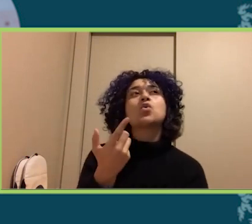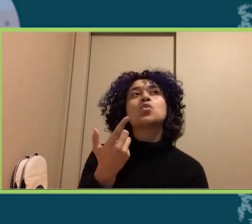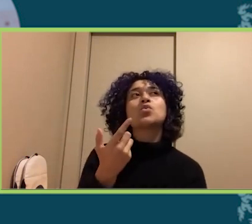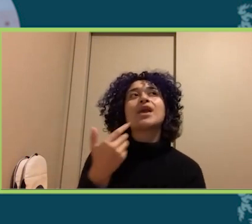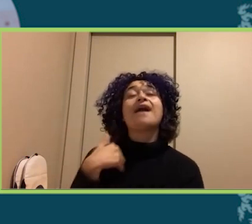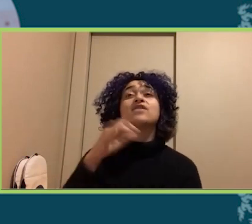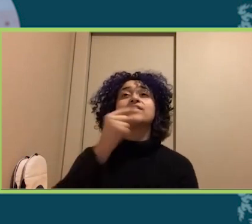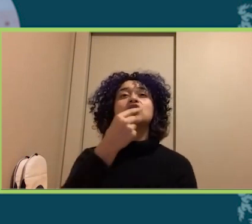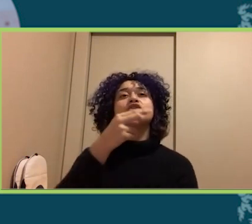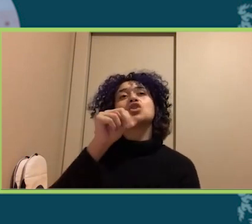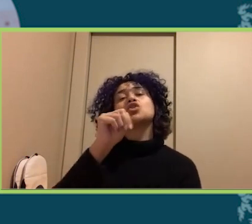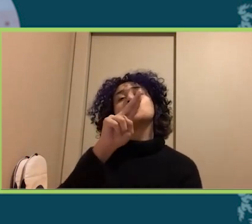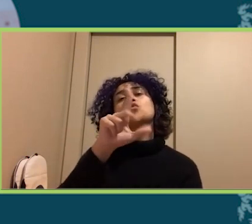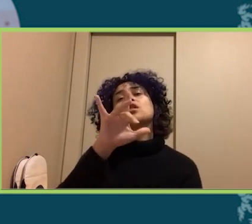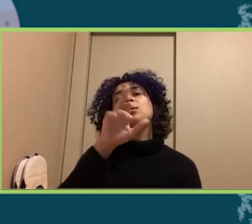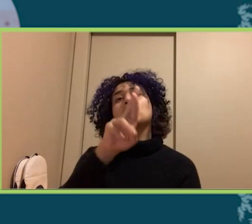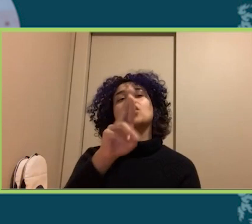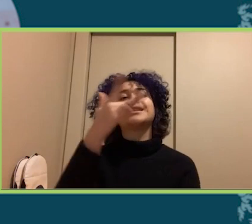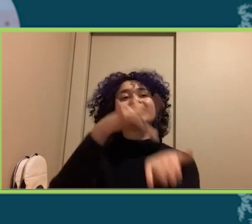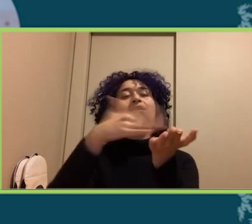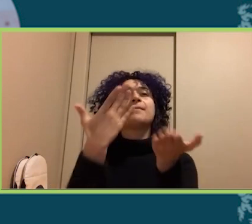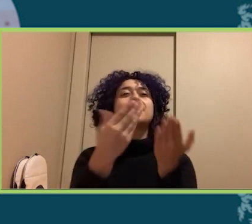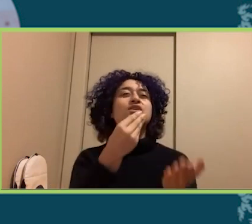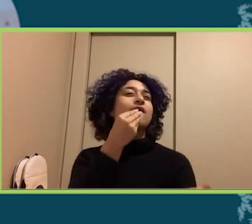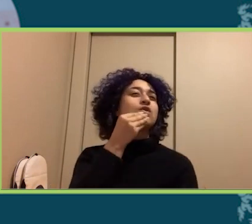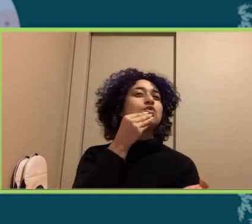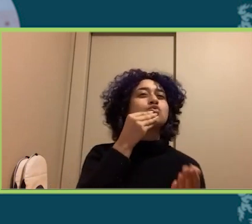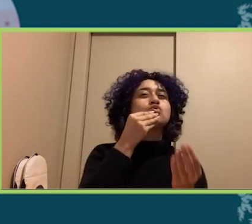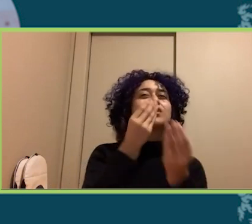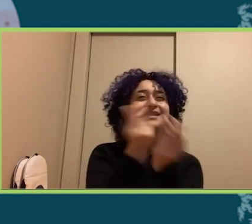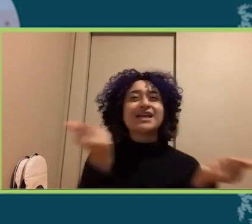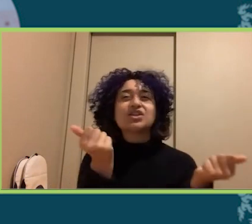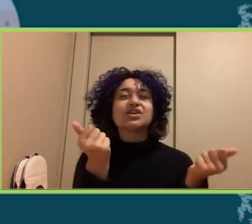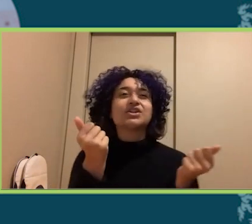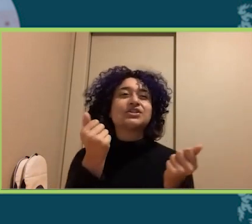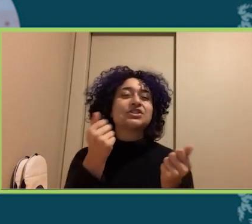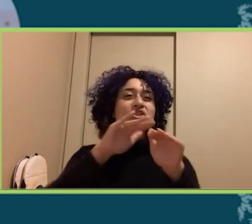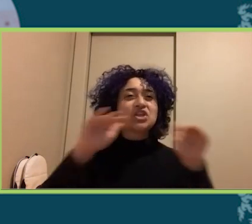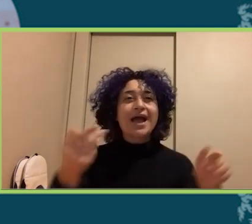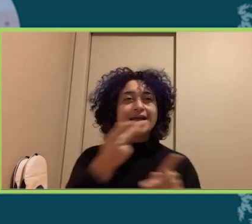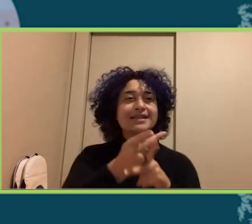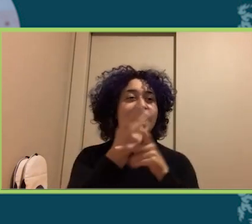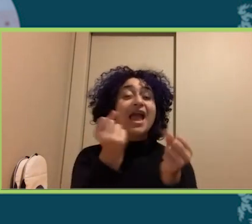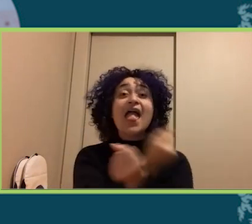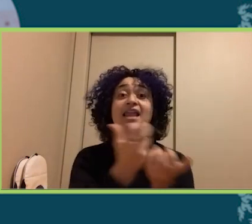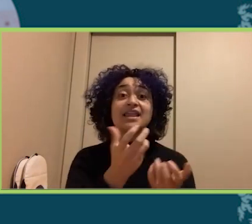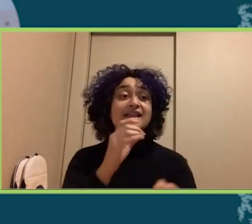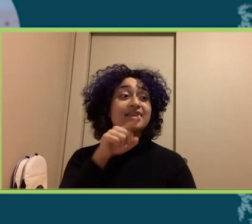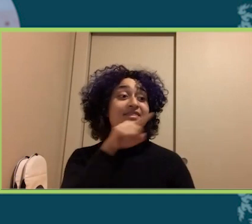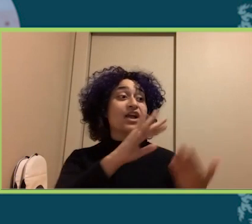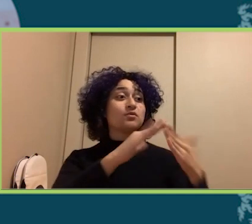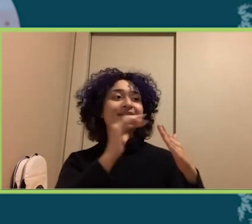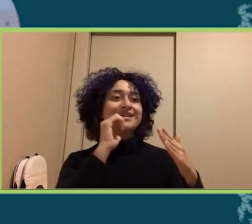we're filling XYZ gap, whether that be a food desert, childcare, anything that prohibits that community from